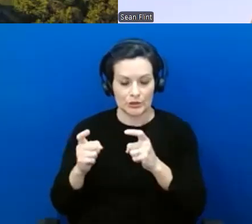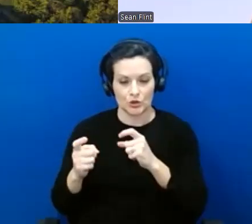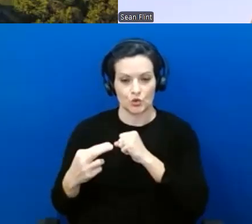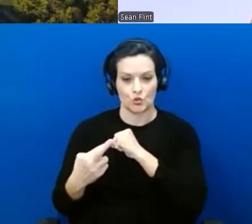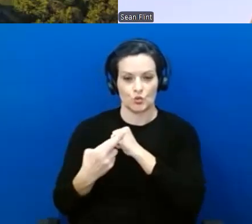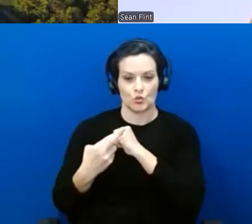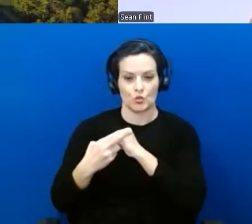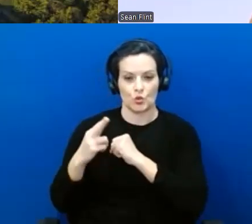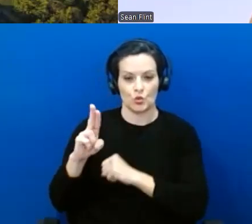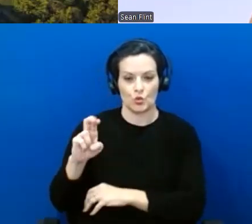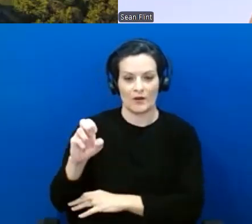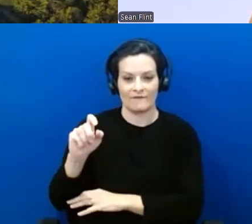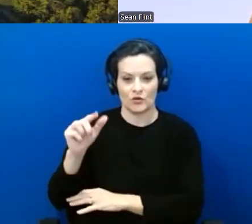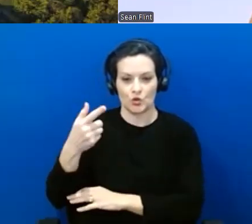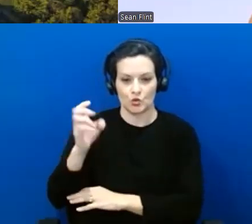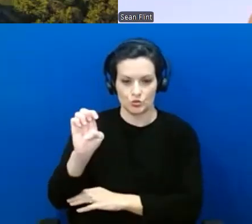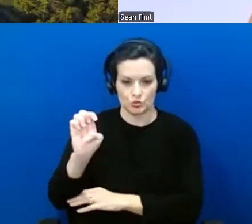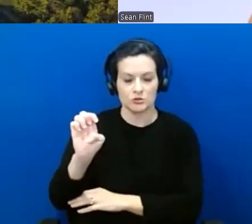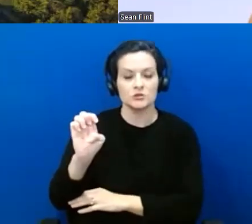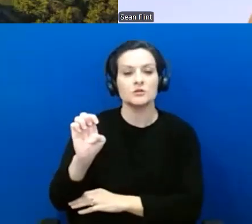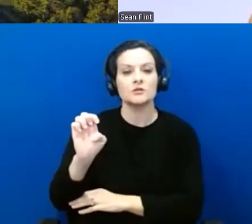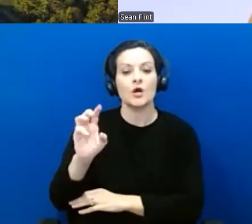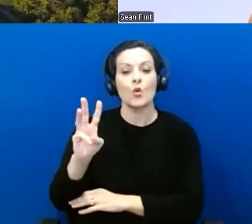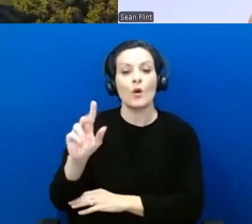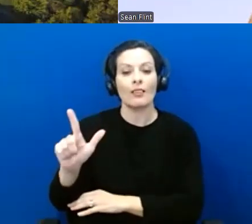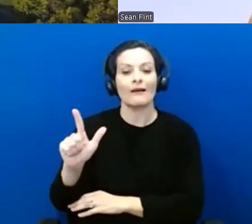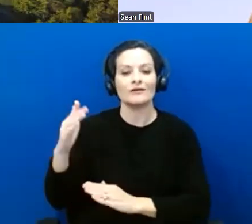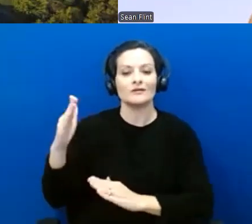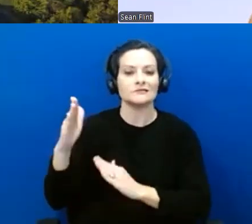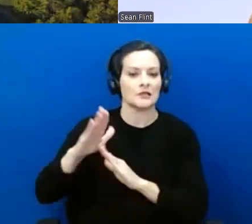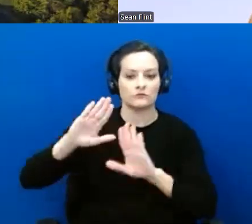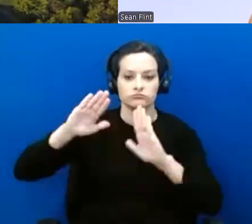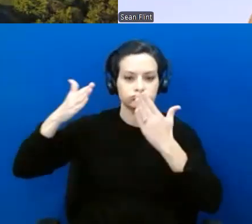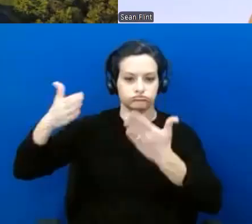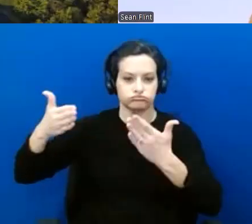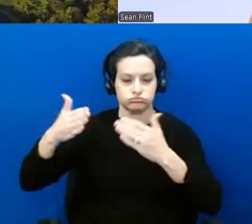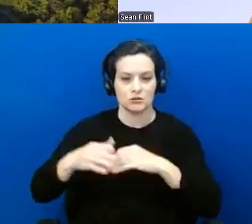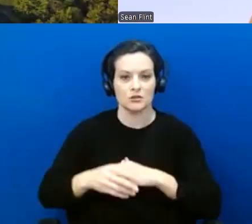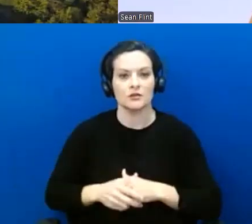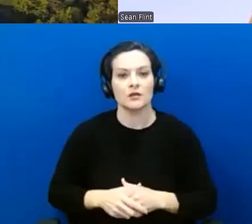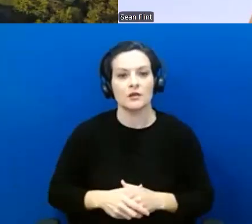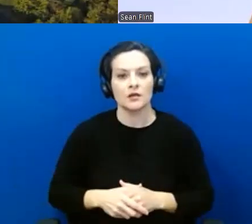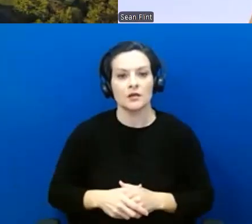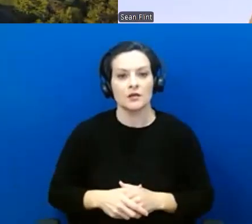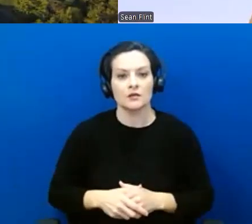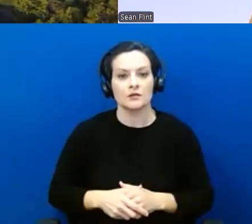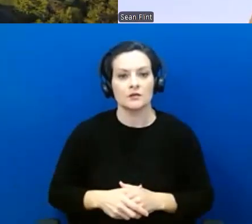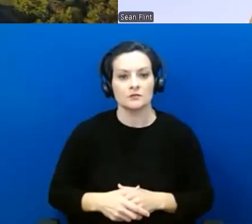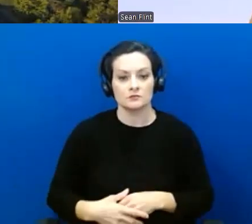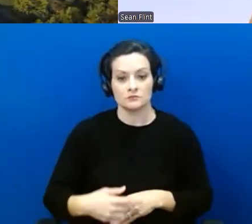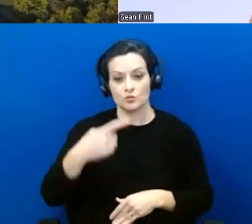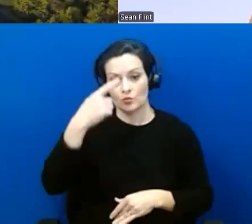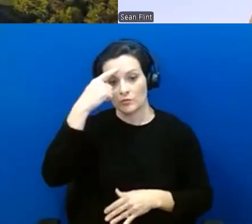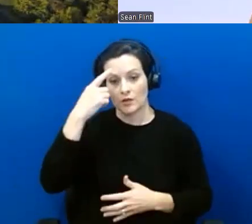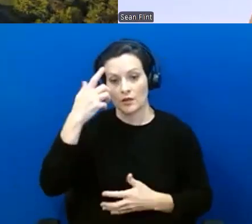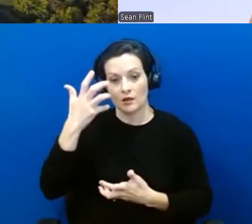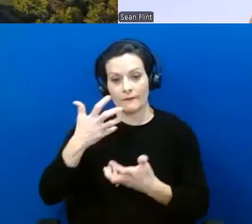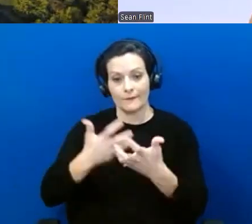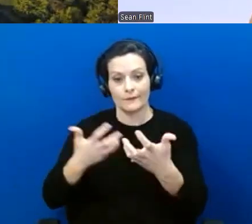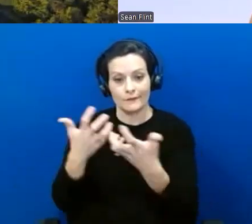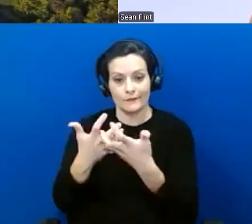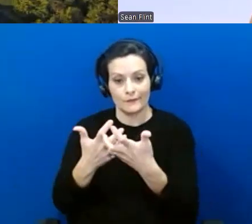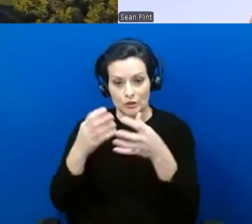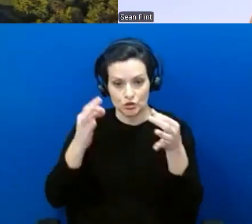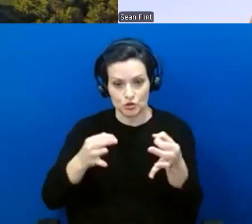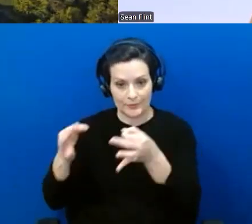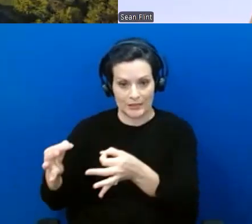because wildlife is absolutely our top priority. So we have these things like compatibility determinations and things like that. So it just